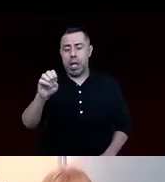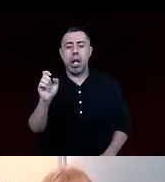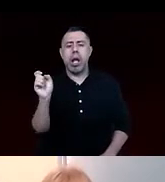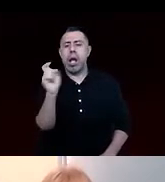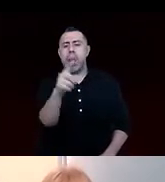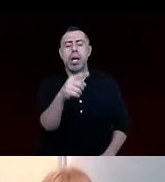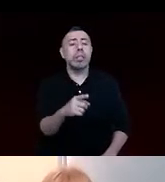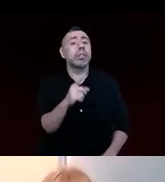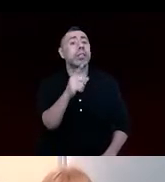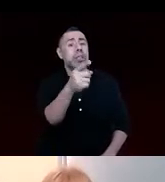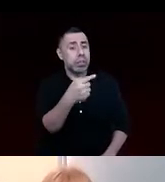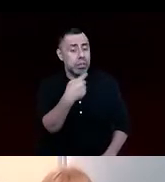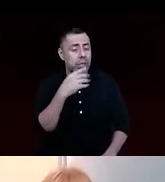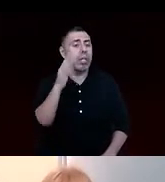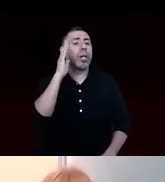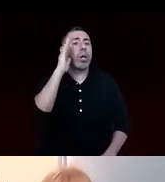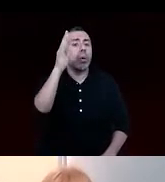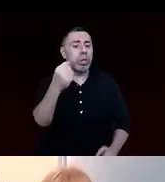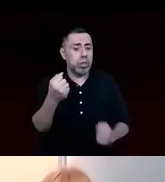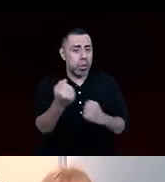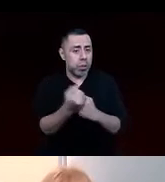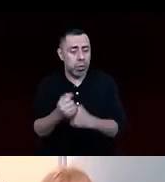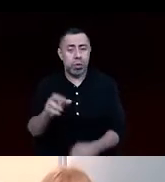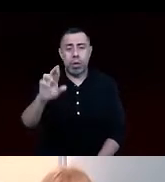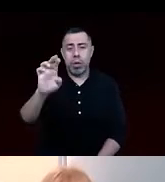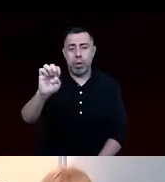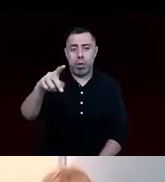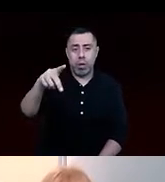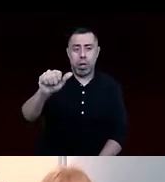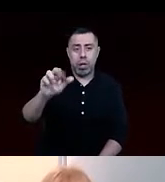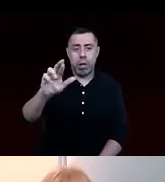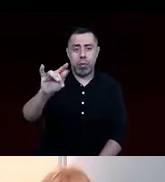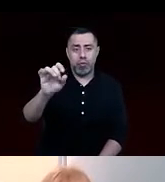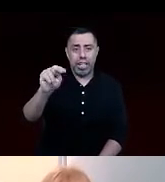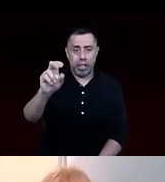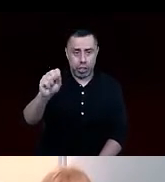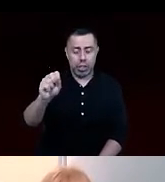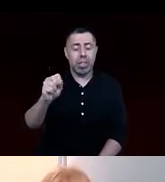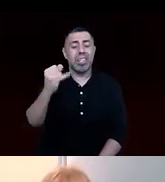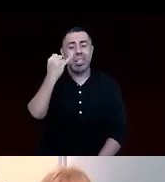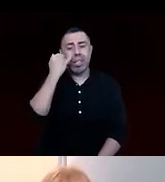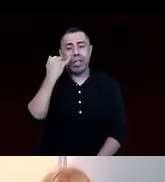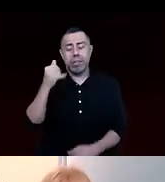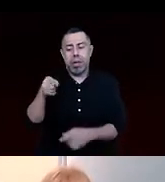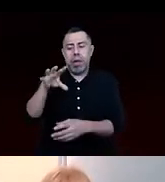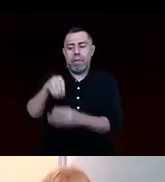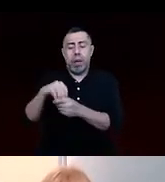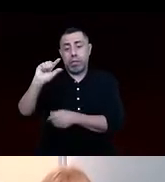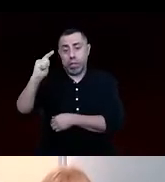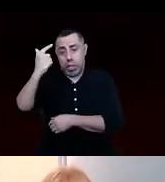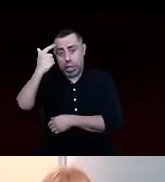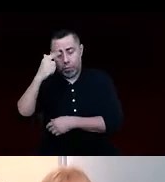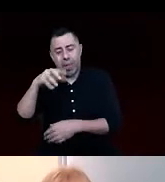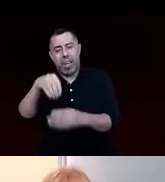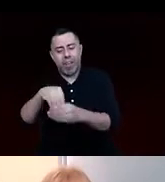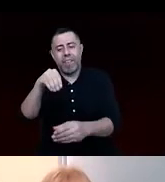would support reparations that involve government investment in communities. Is there any other way that you would like to